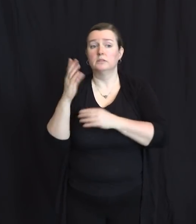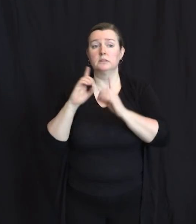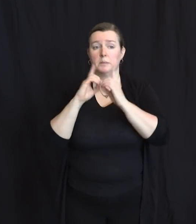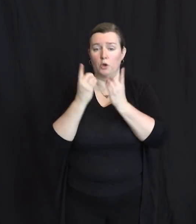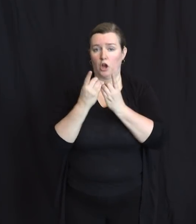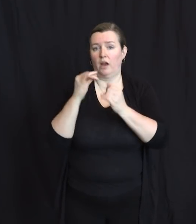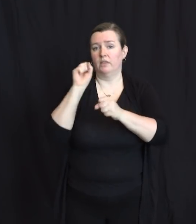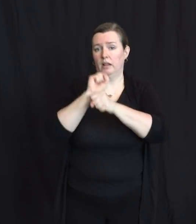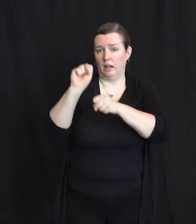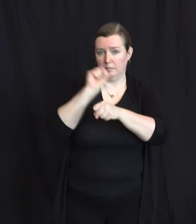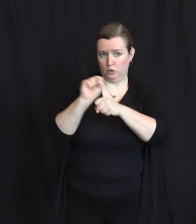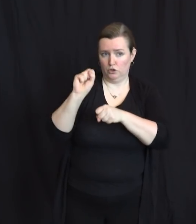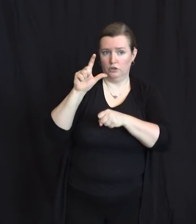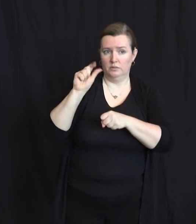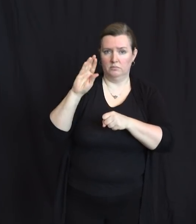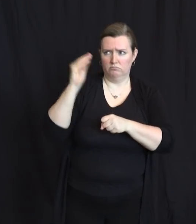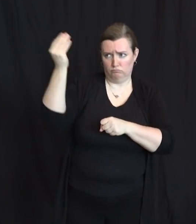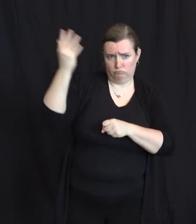that an additional